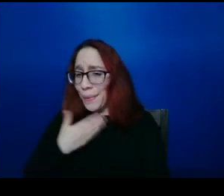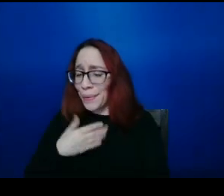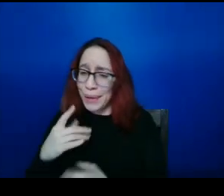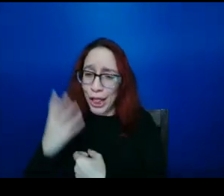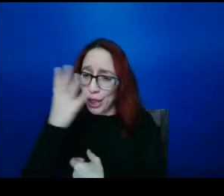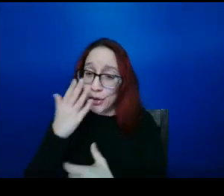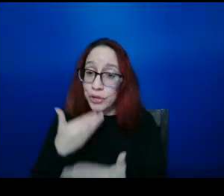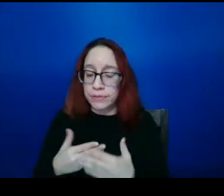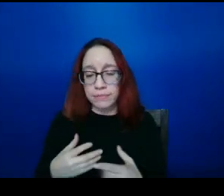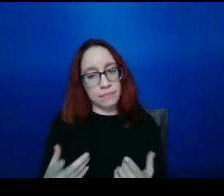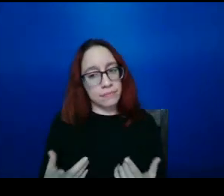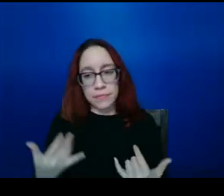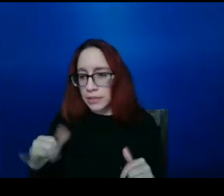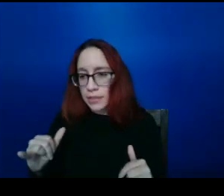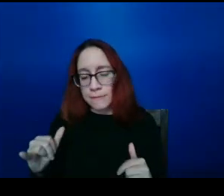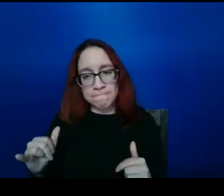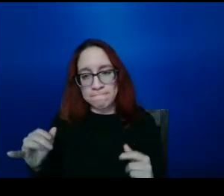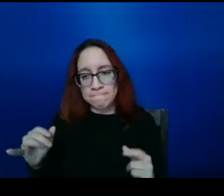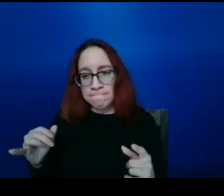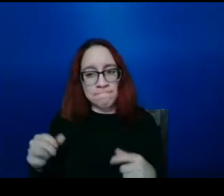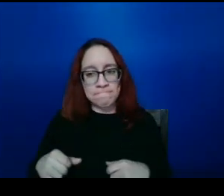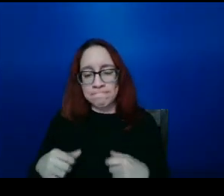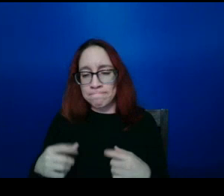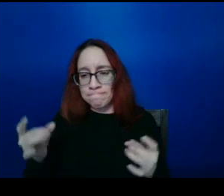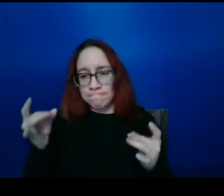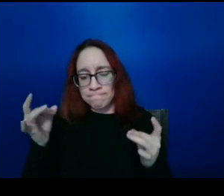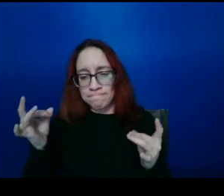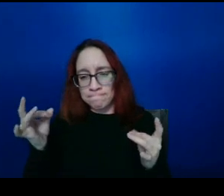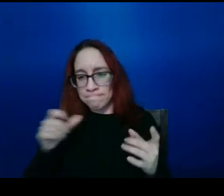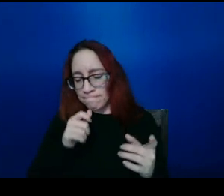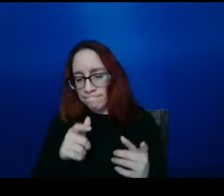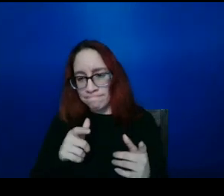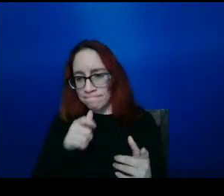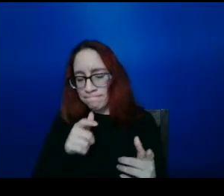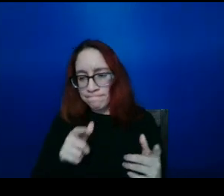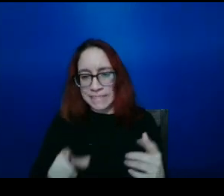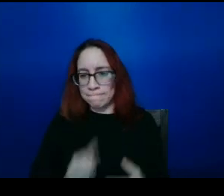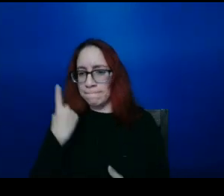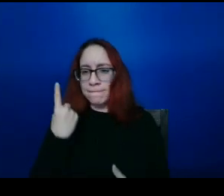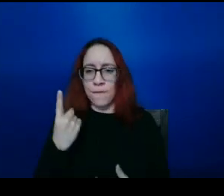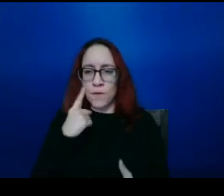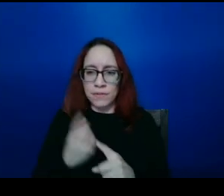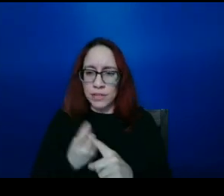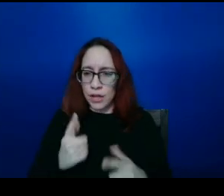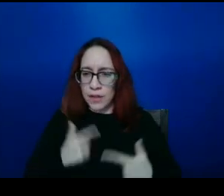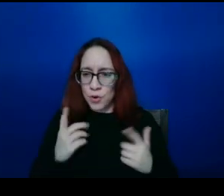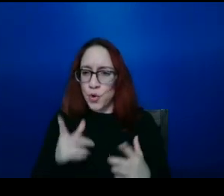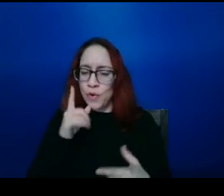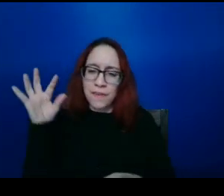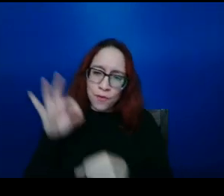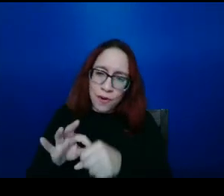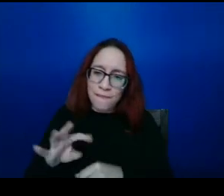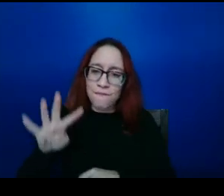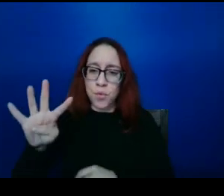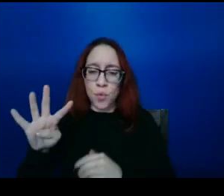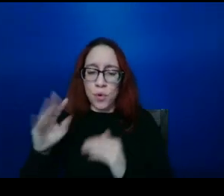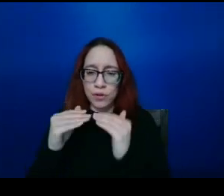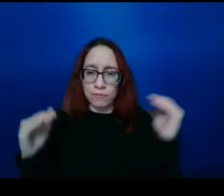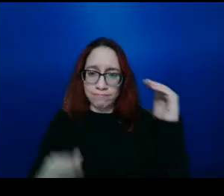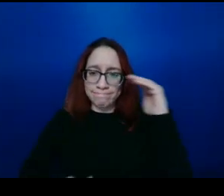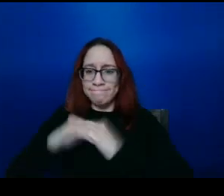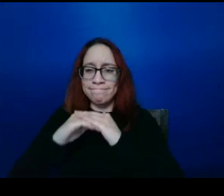But again, it's still a gross violation of what the residents voted for, which was four-story maximum,